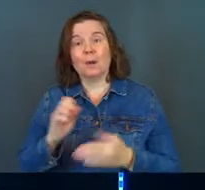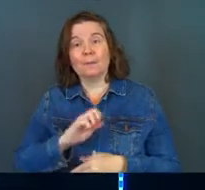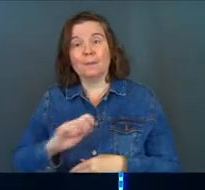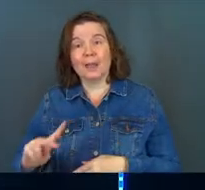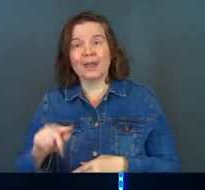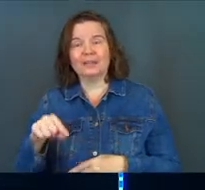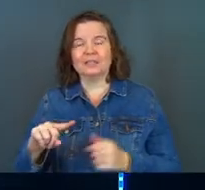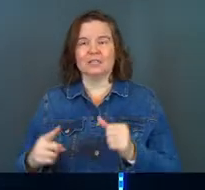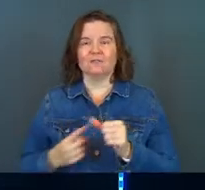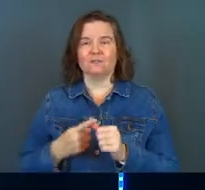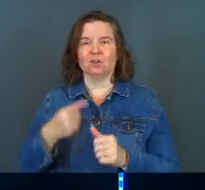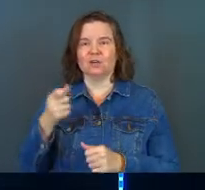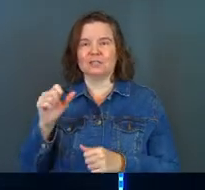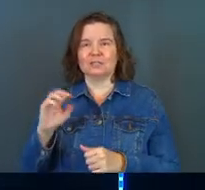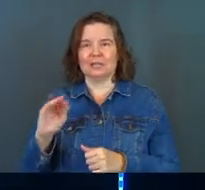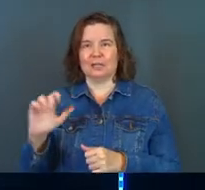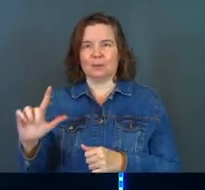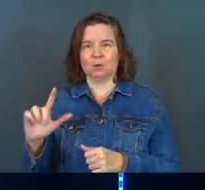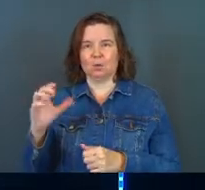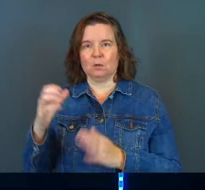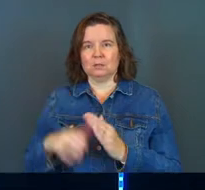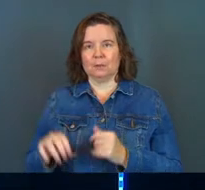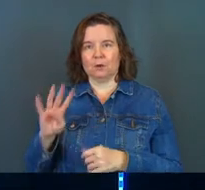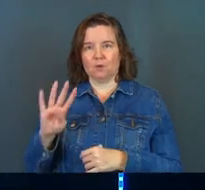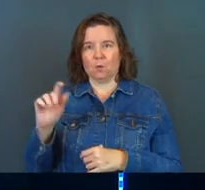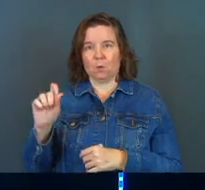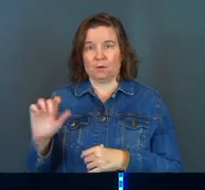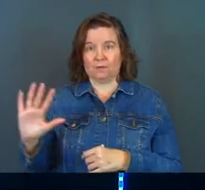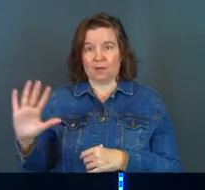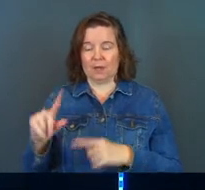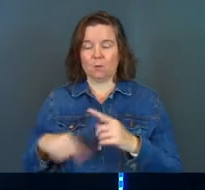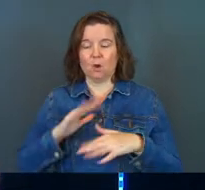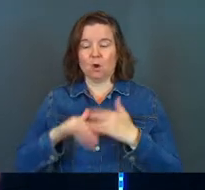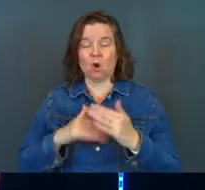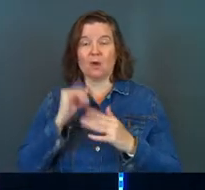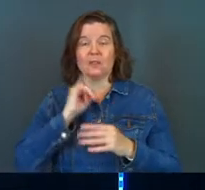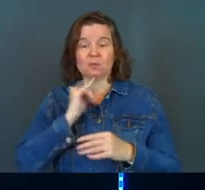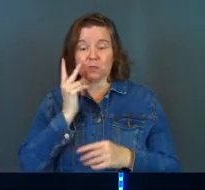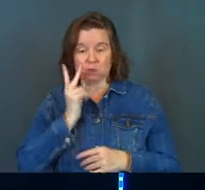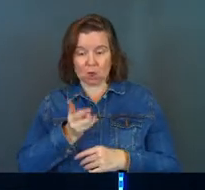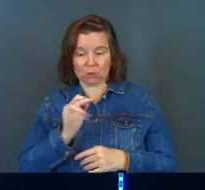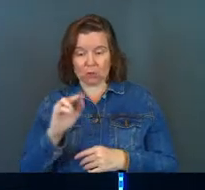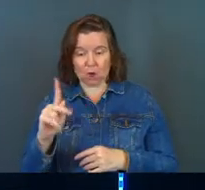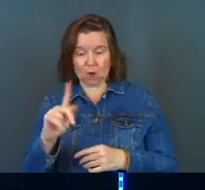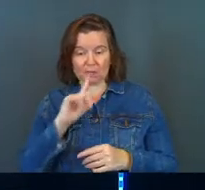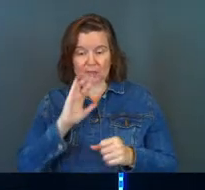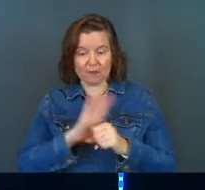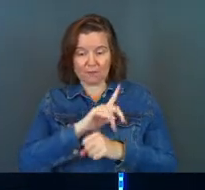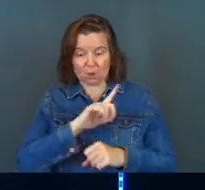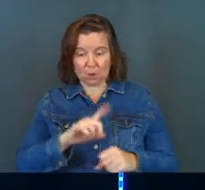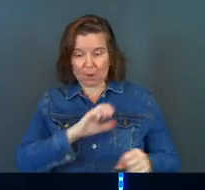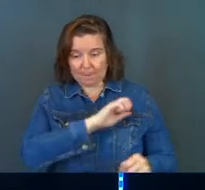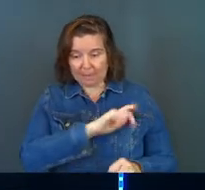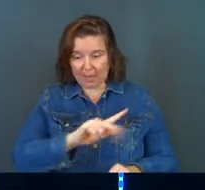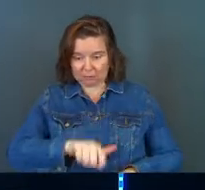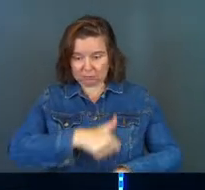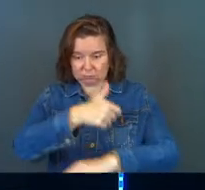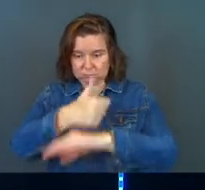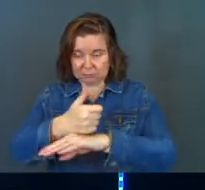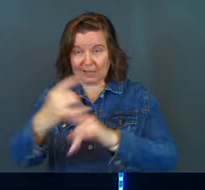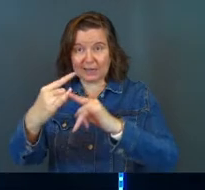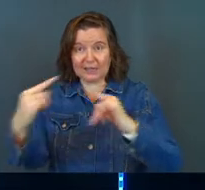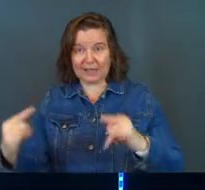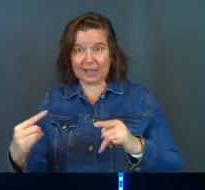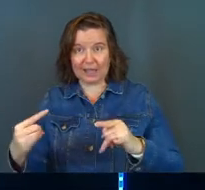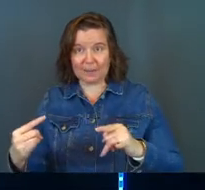back, this is 1 Samuel chapter 4, verse 5. Watch this. When all the Israelites saw the Ark of the Covenant of the Lord coming back into the